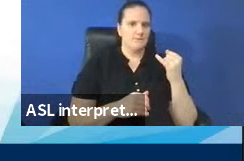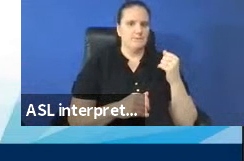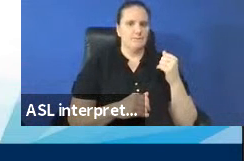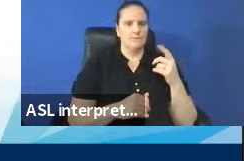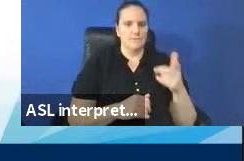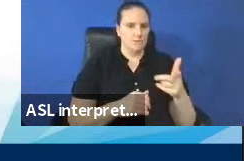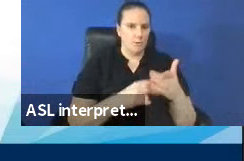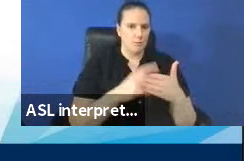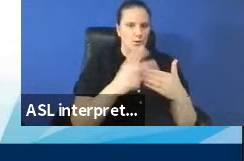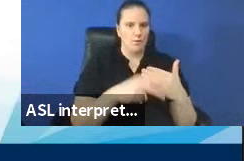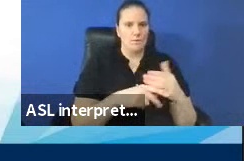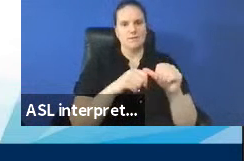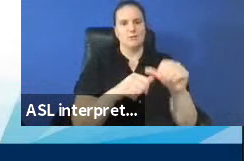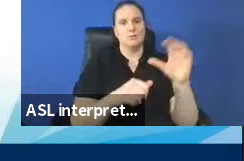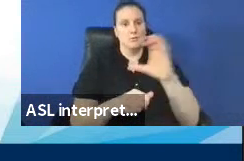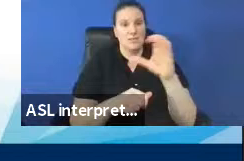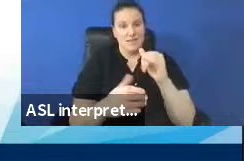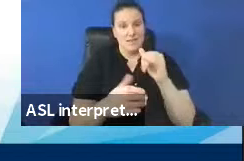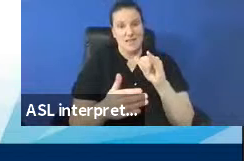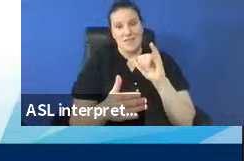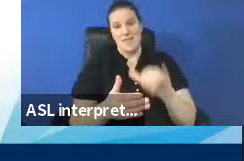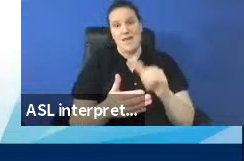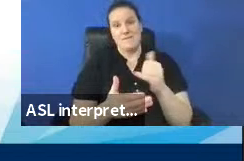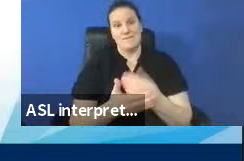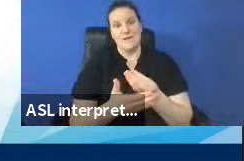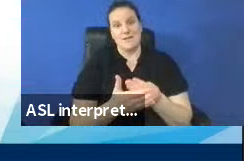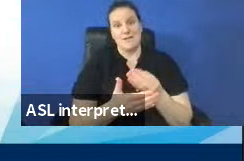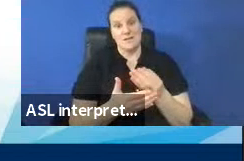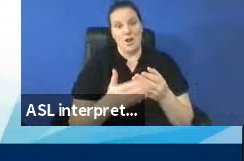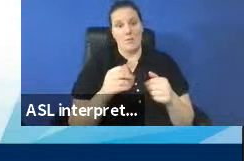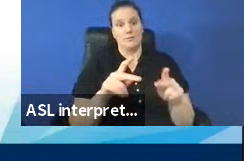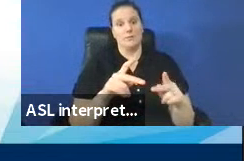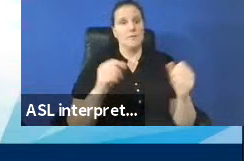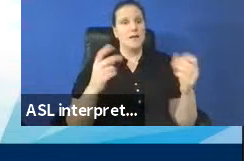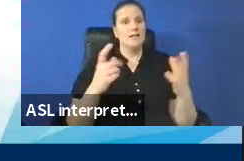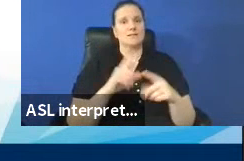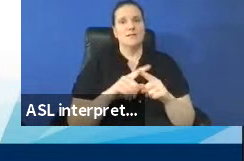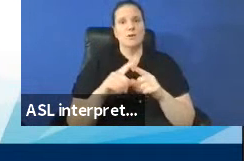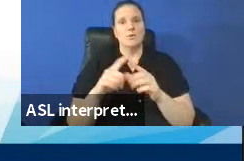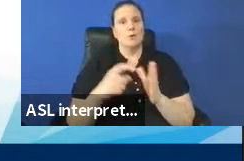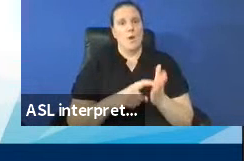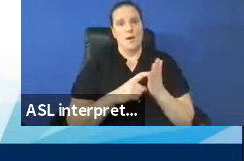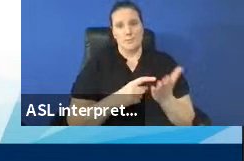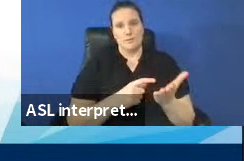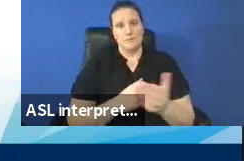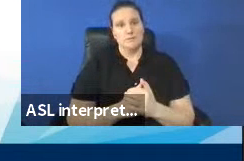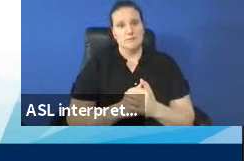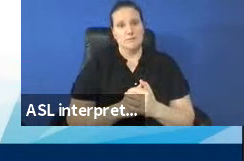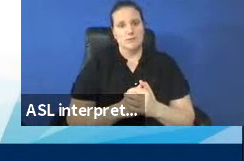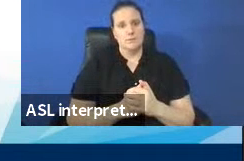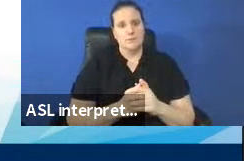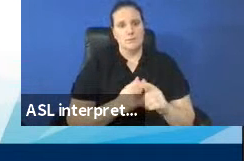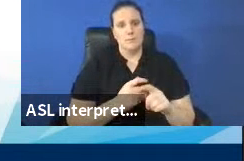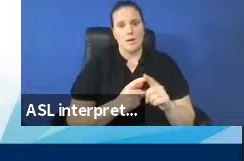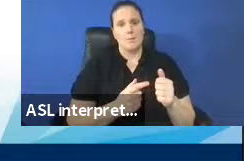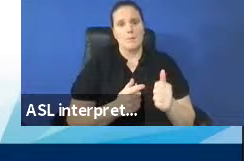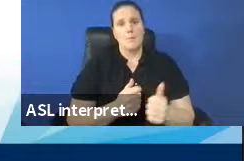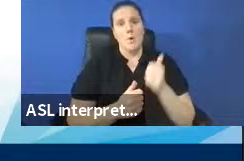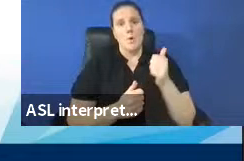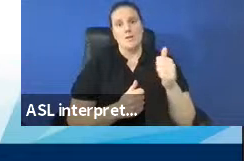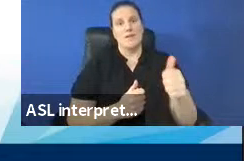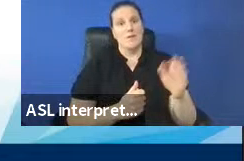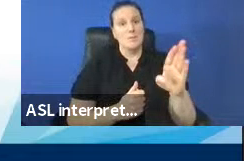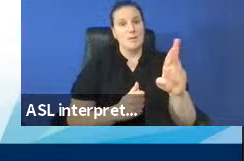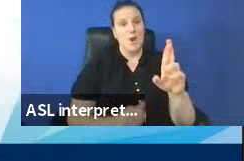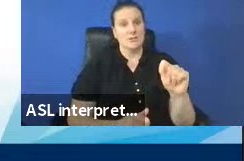could continue to seek that funding opportunity. There are a number of requirements, but the mode itself, there are